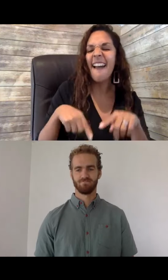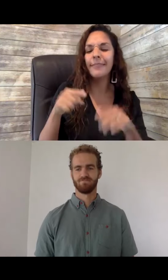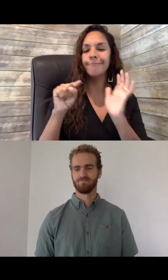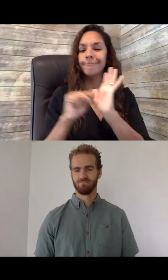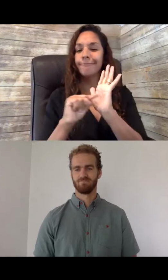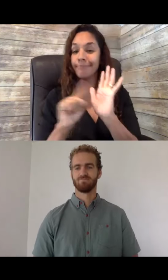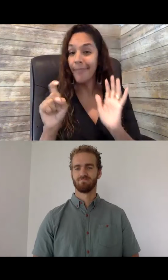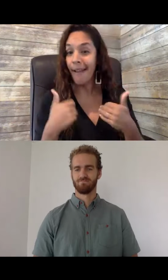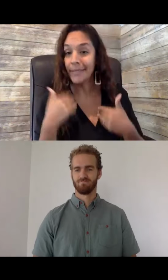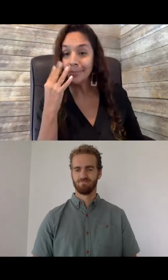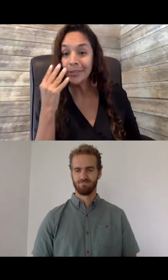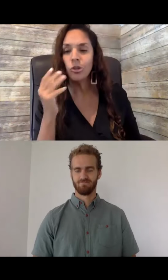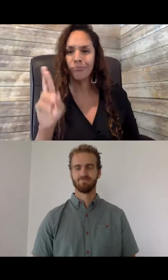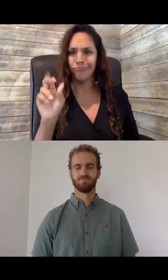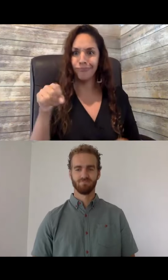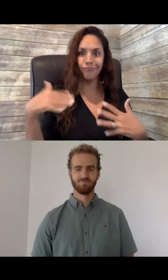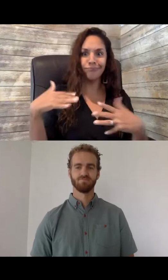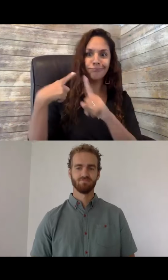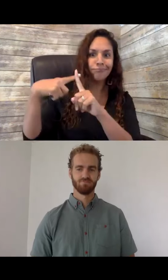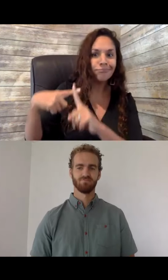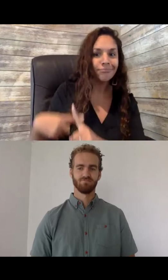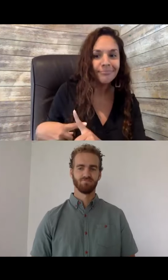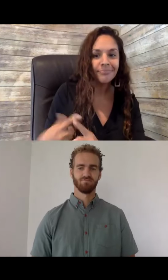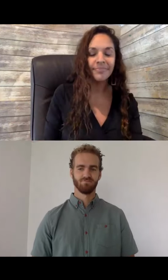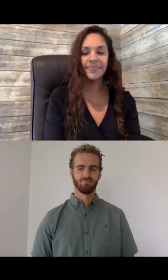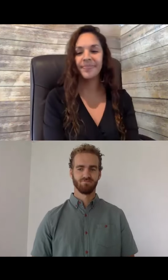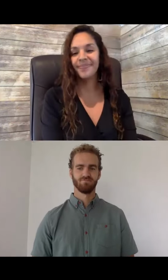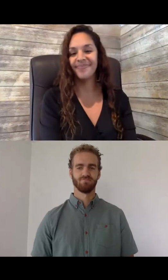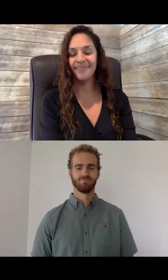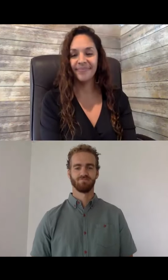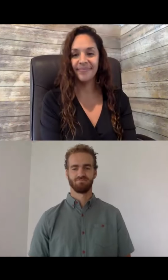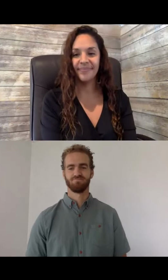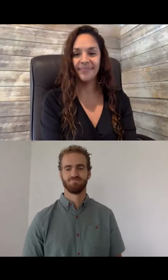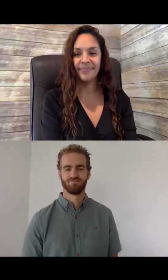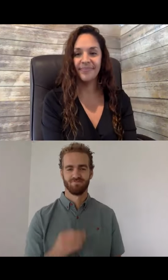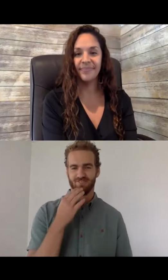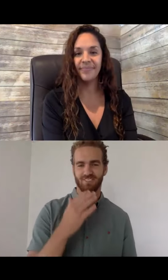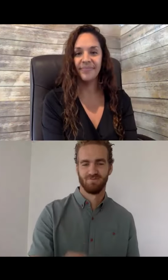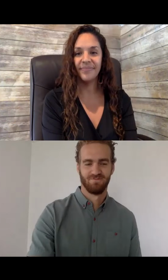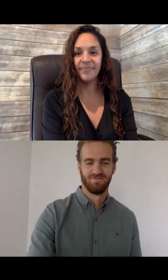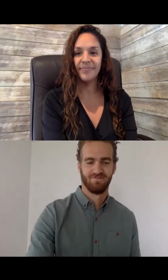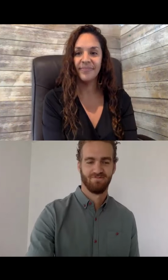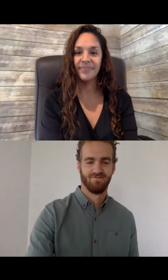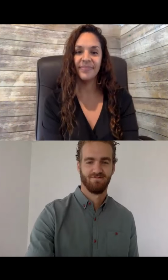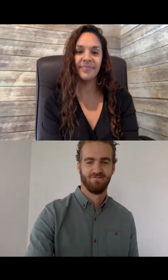ability to achieve your goals based on your race or based on your ethnicity?